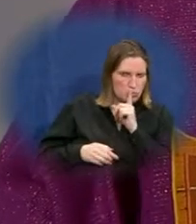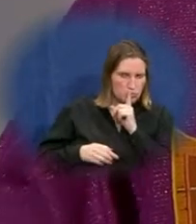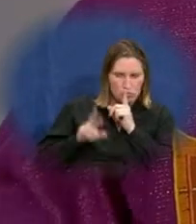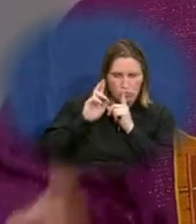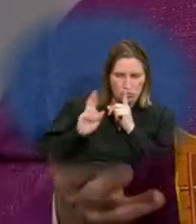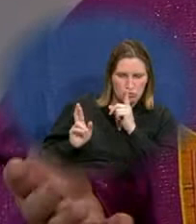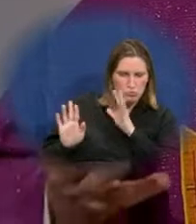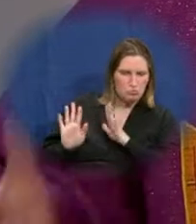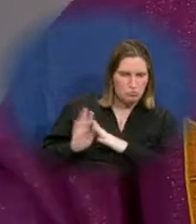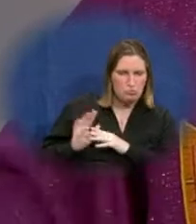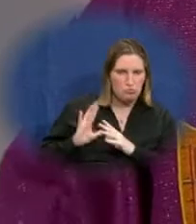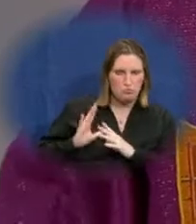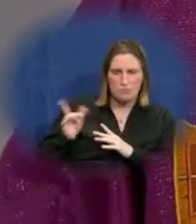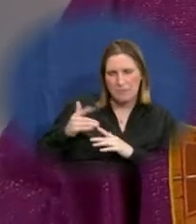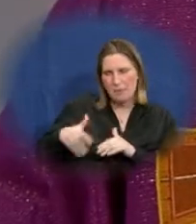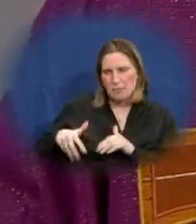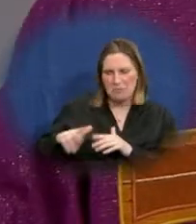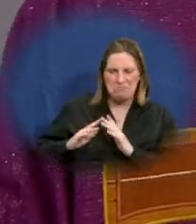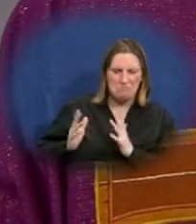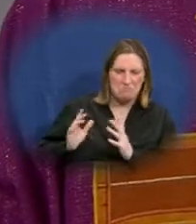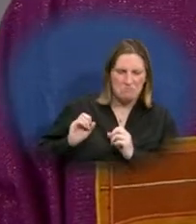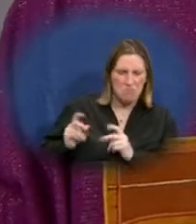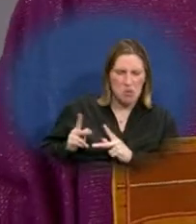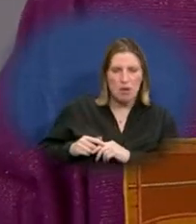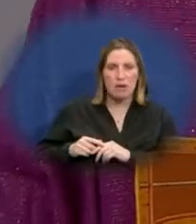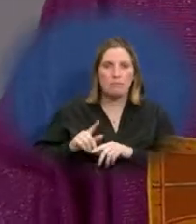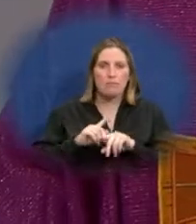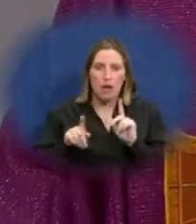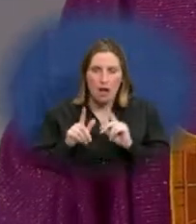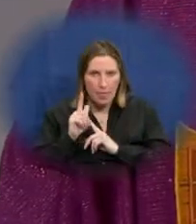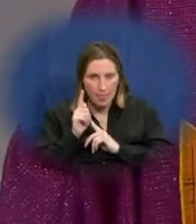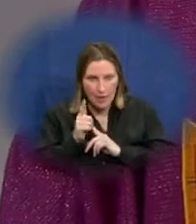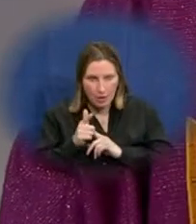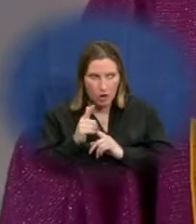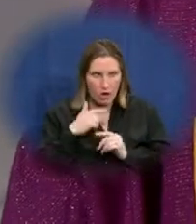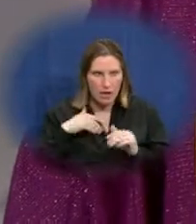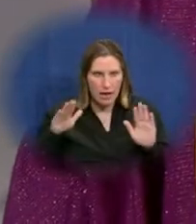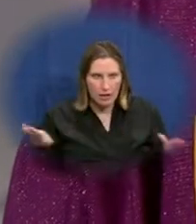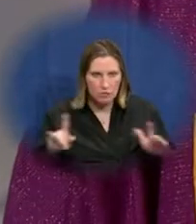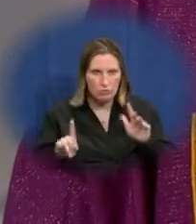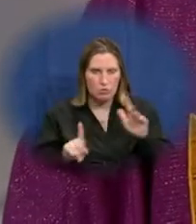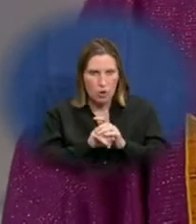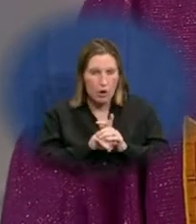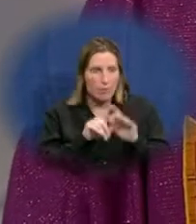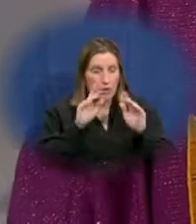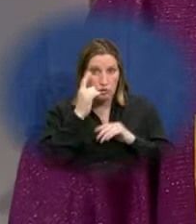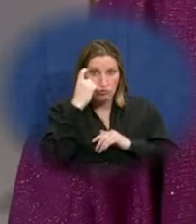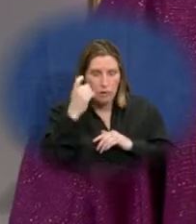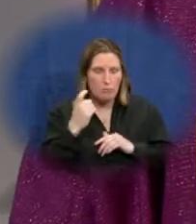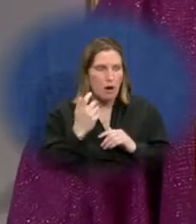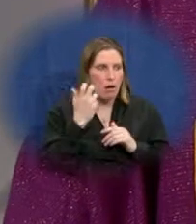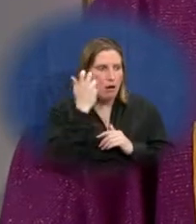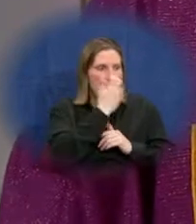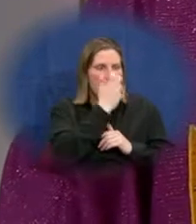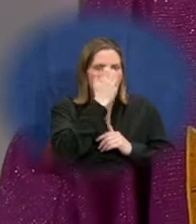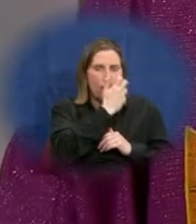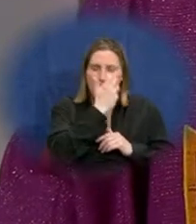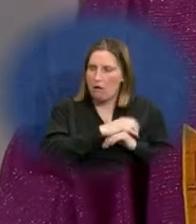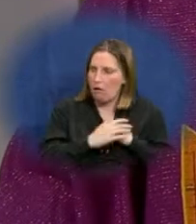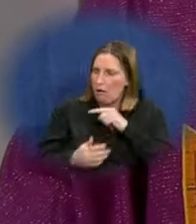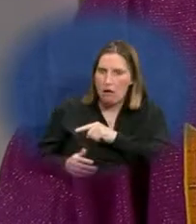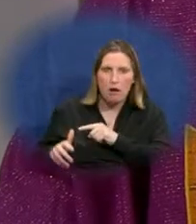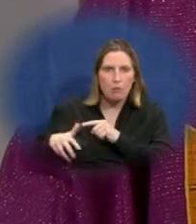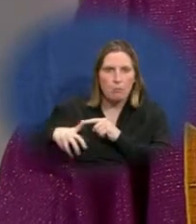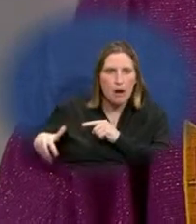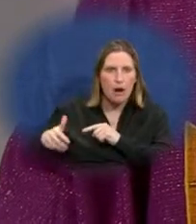able to work this out once he found out by divine intervention in the dream that this is a miraculous experience of how she